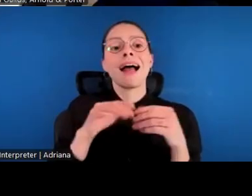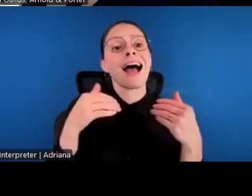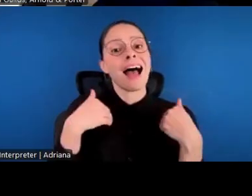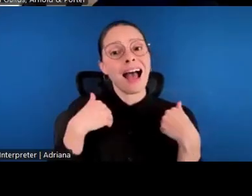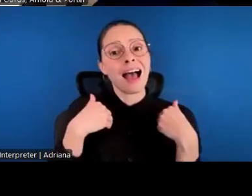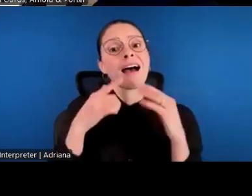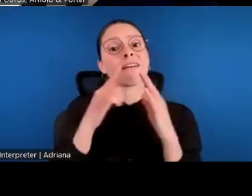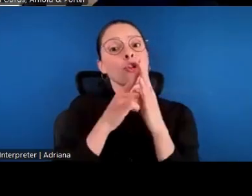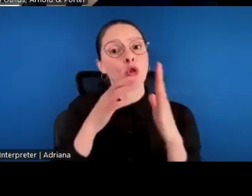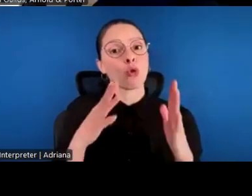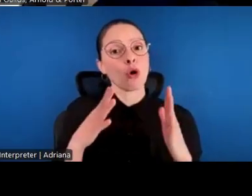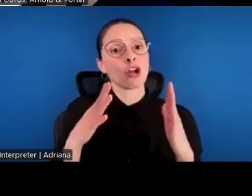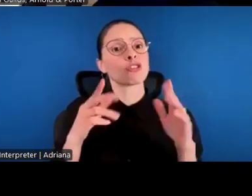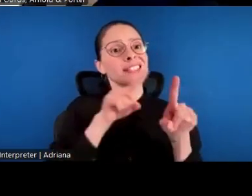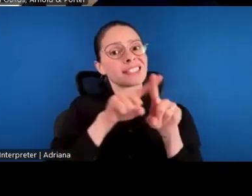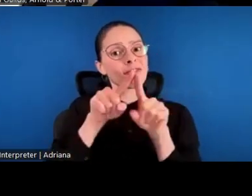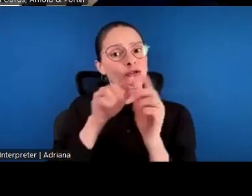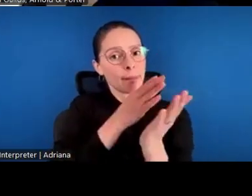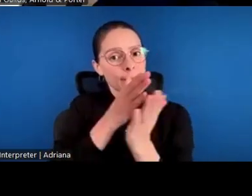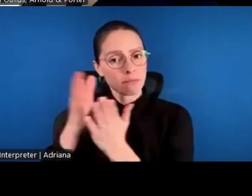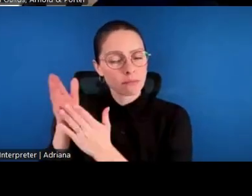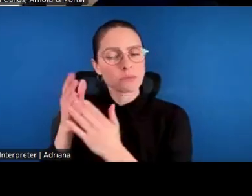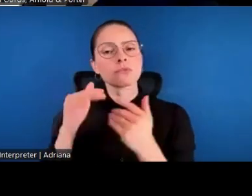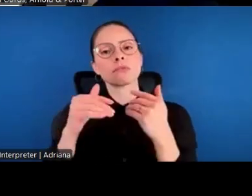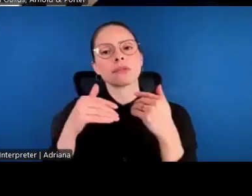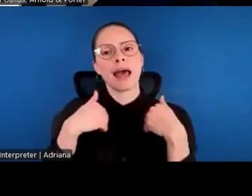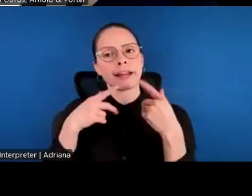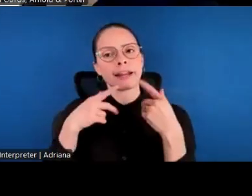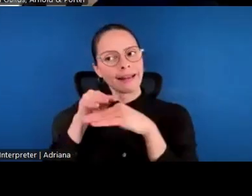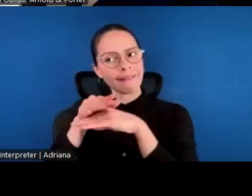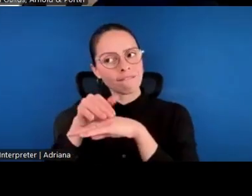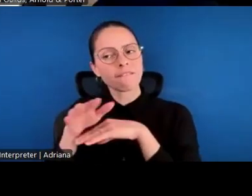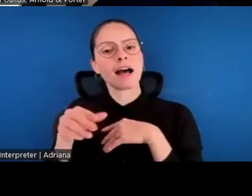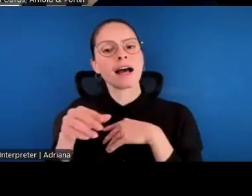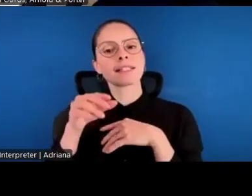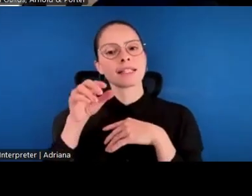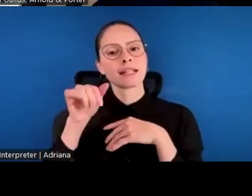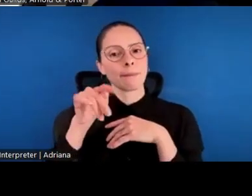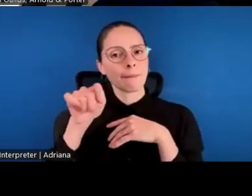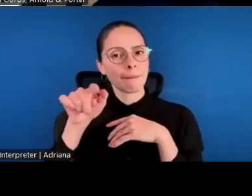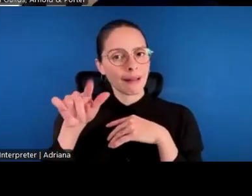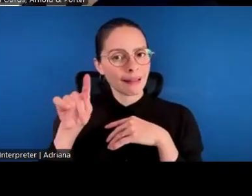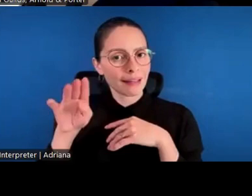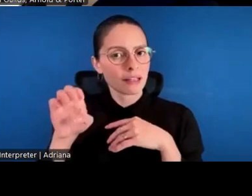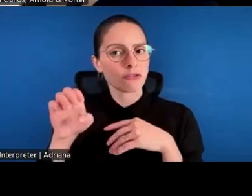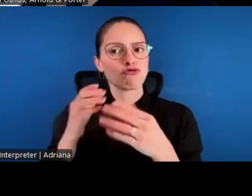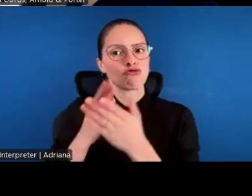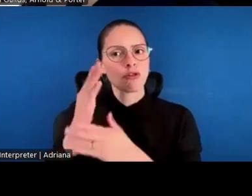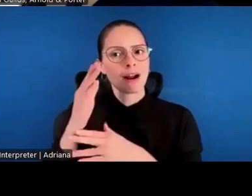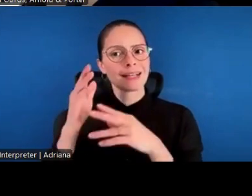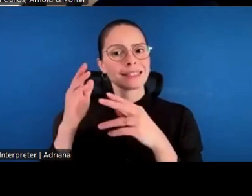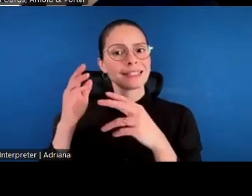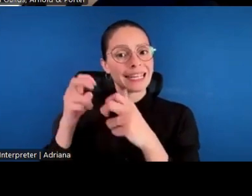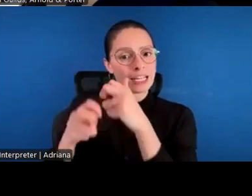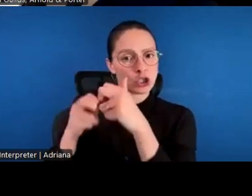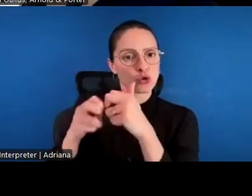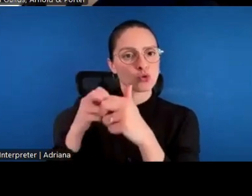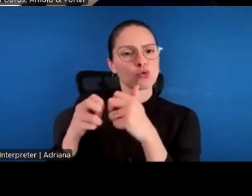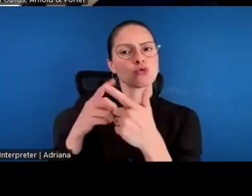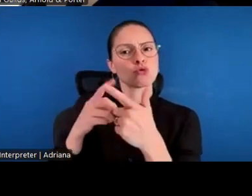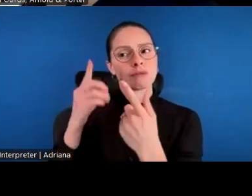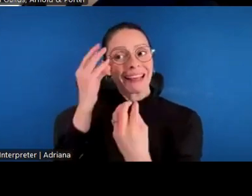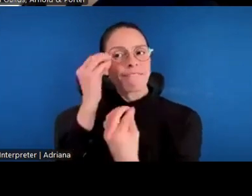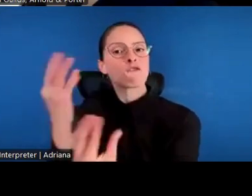do advise on appellate rights issues to keep victims informed about what's happening in that process. And there